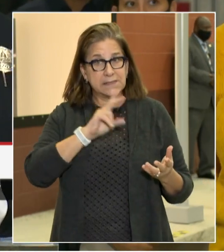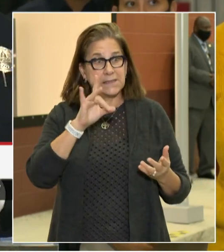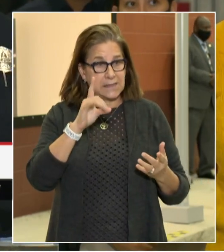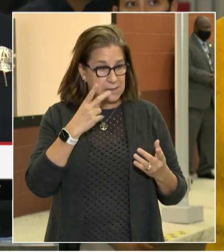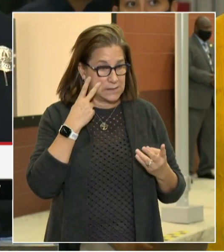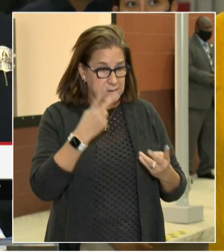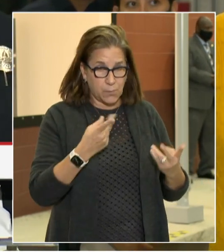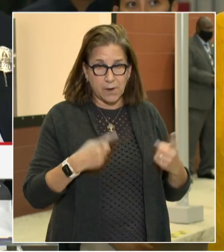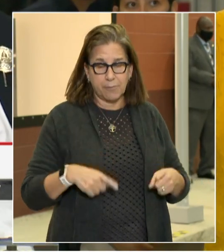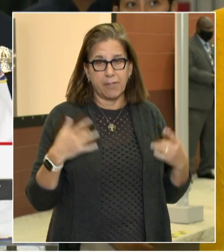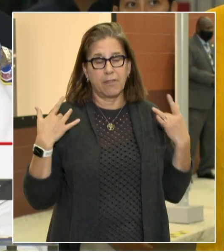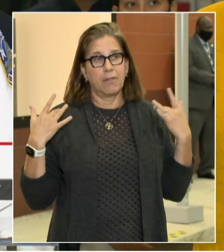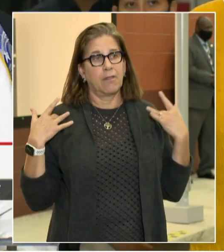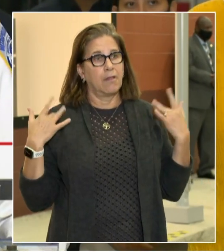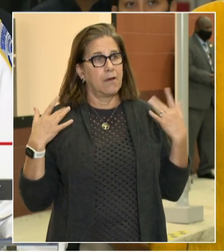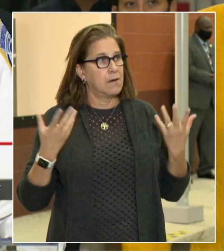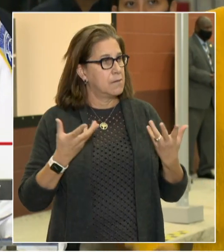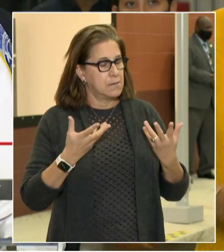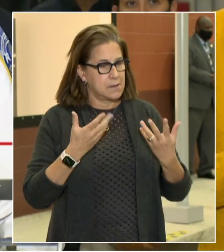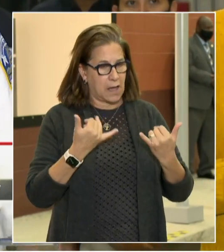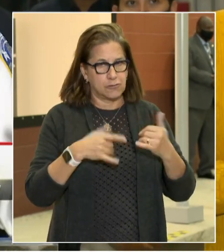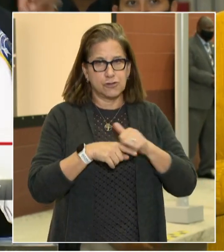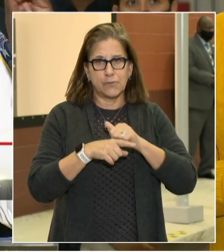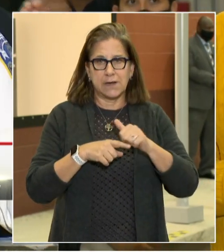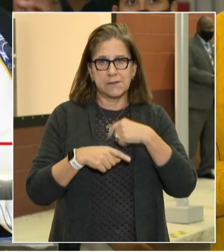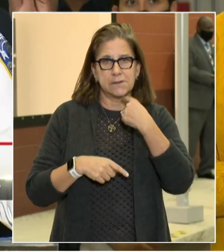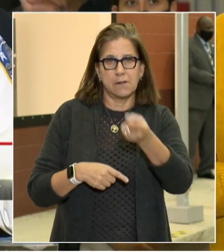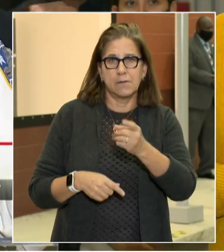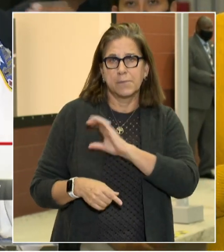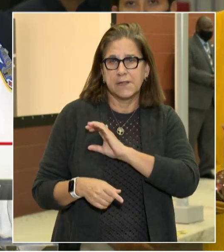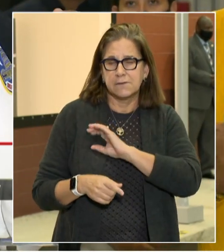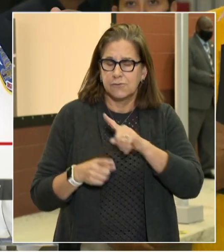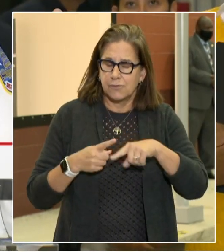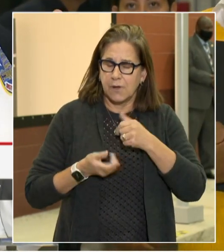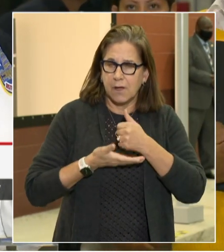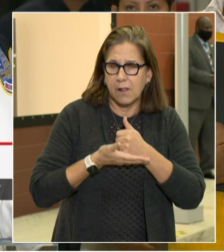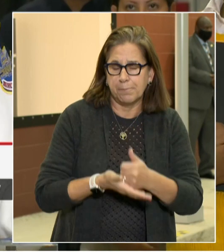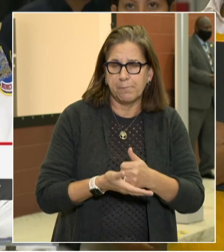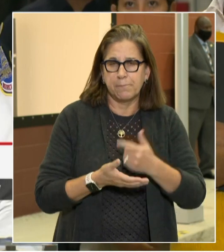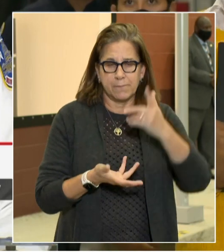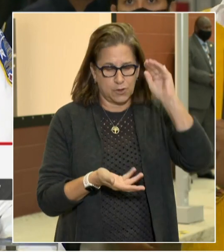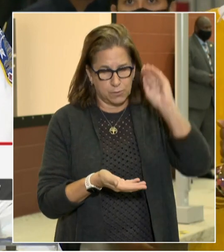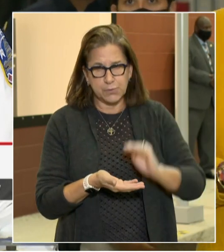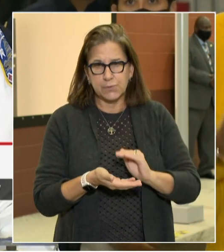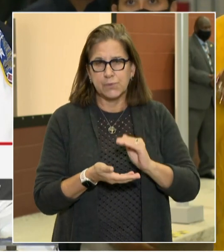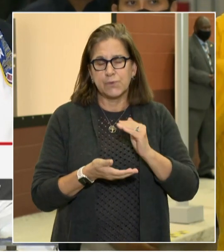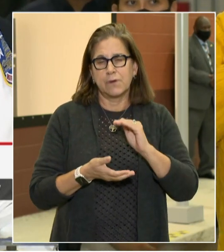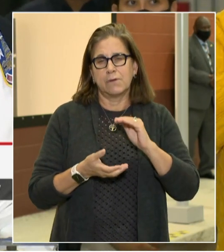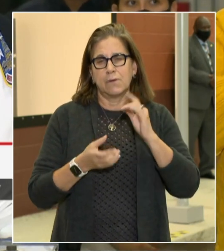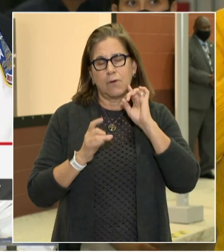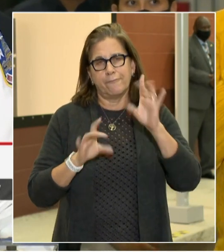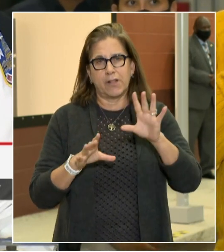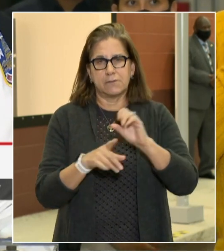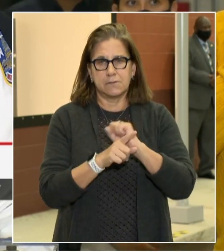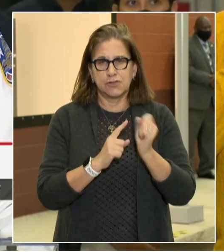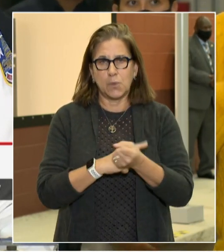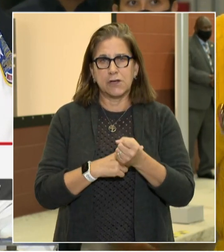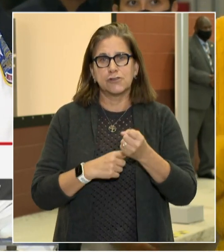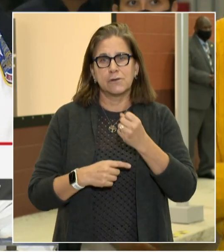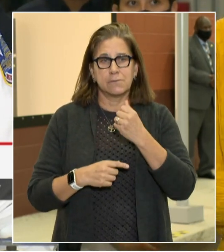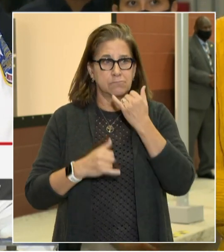that the most noted training, obviously, is the situation, or where this training would have been helpful, is a place